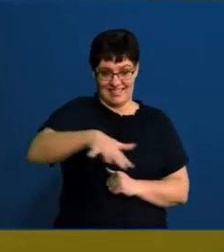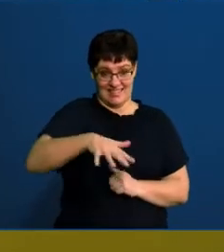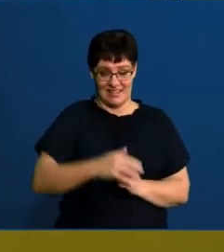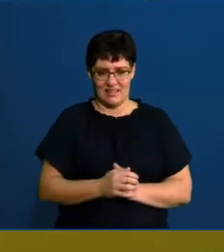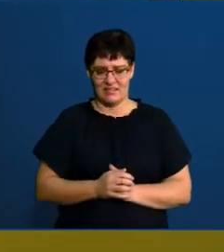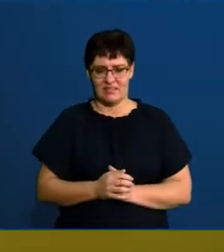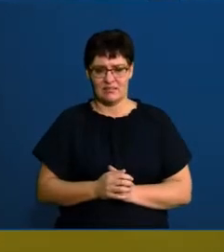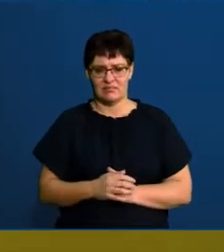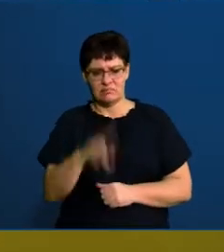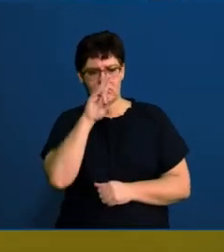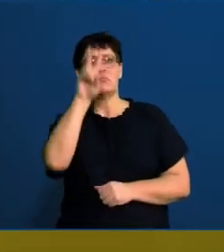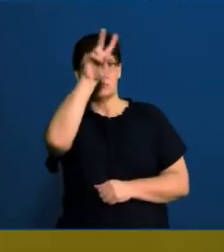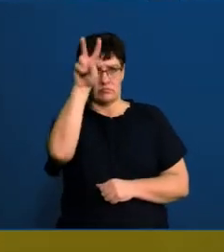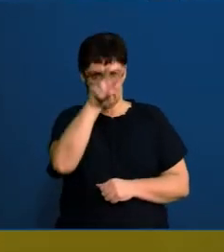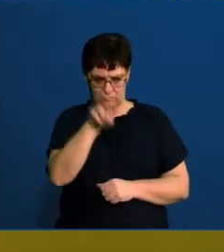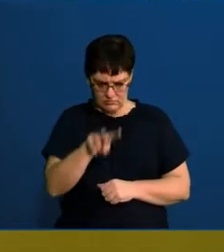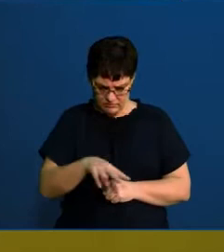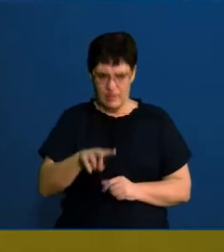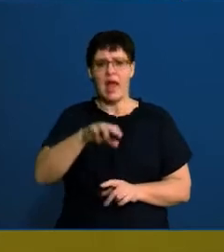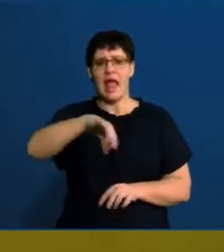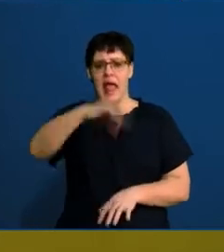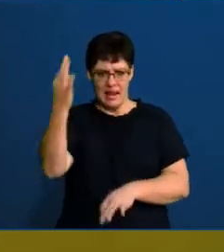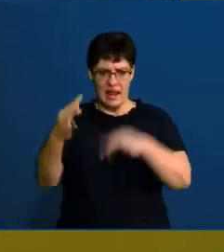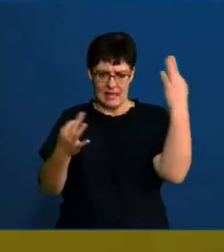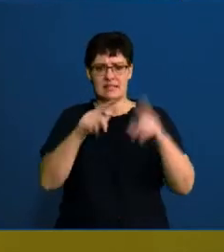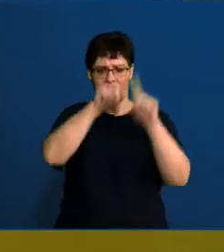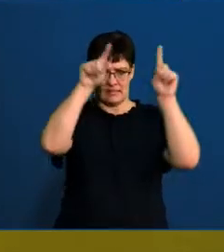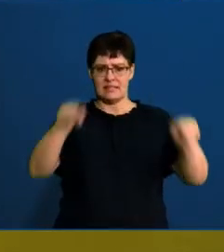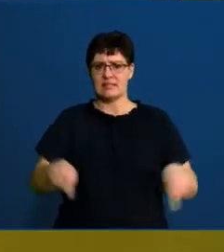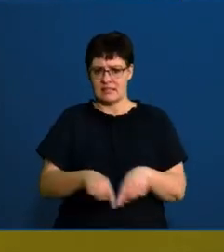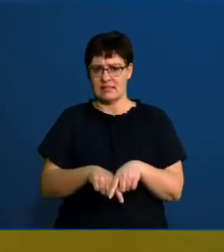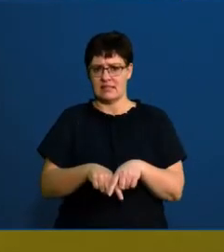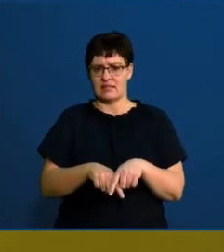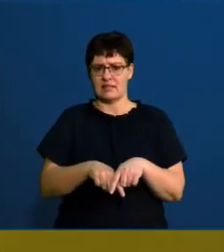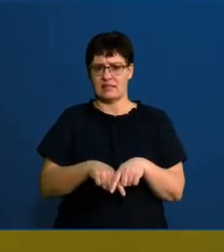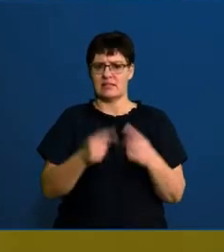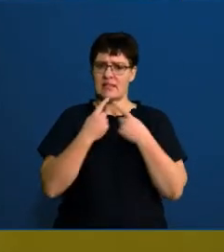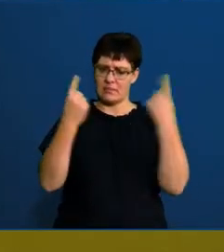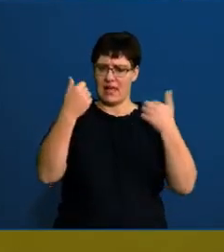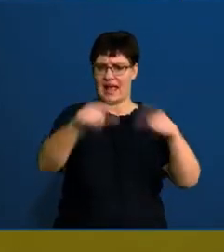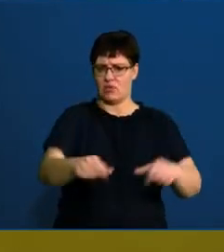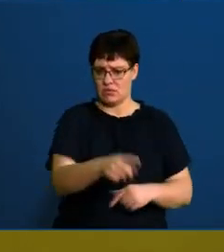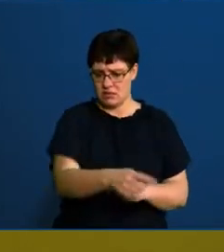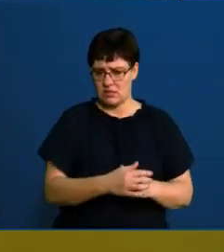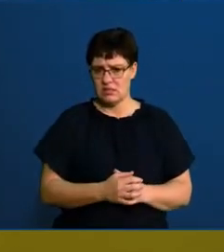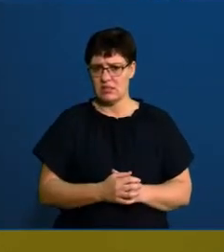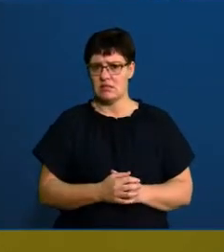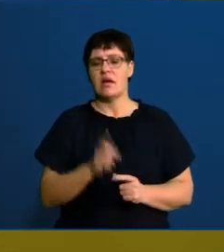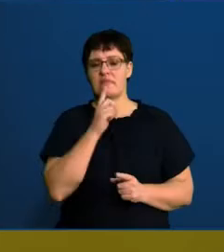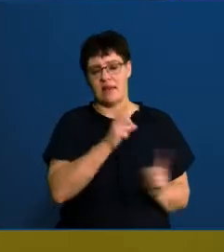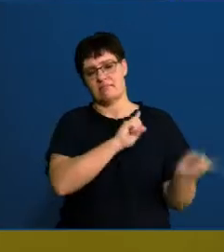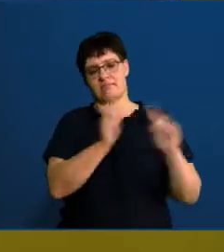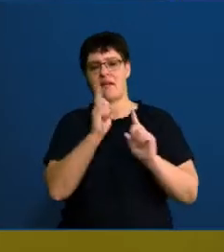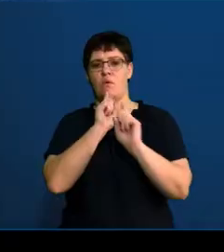look at it, analyze the table, analyze the accounts that you've been given, and then go to the